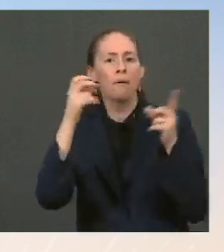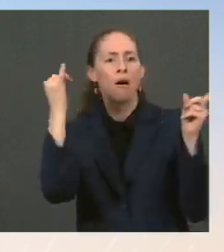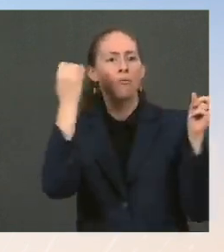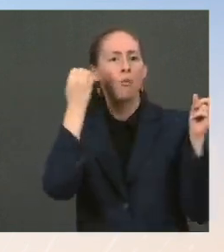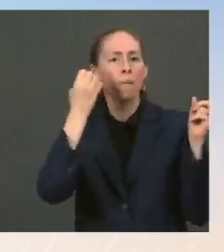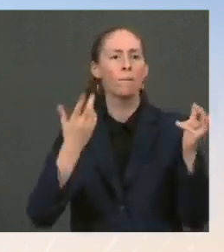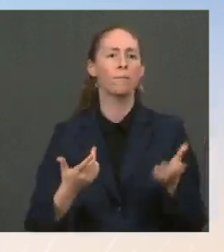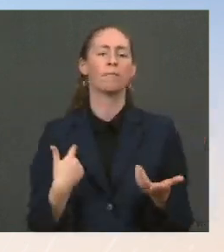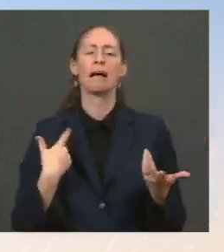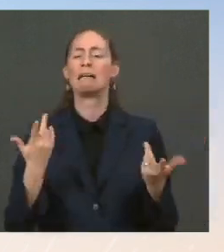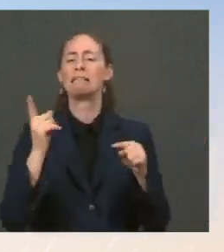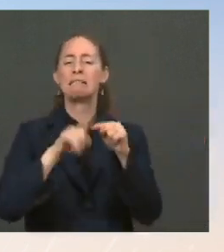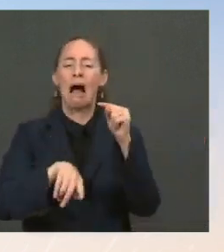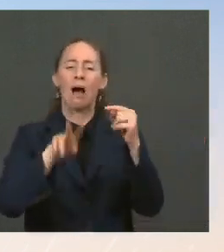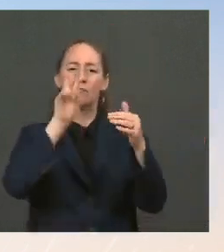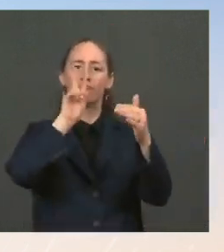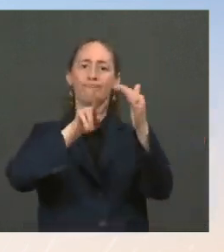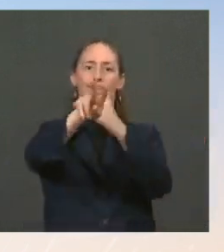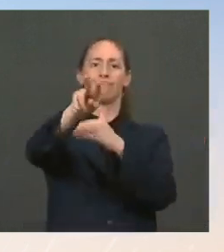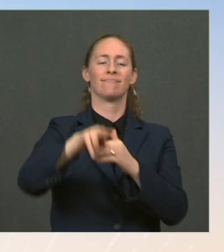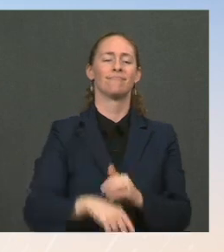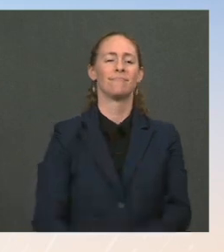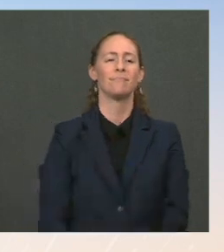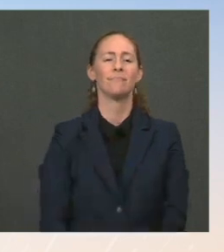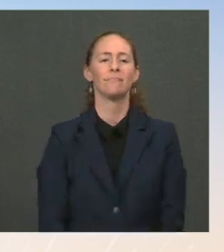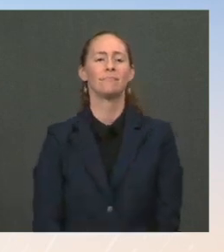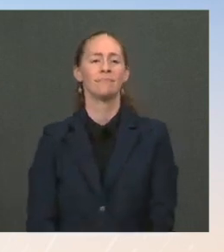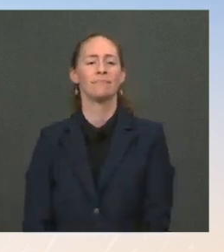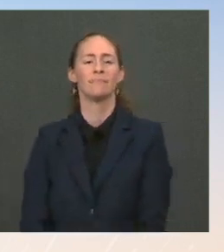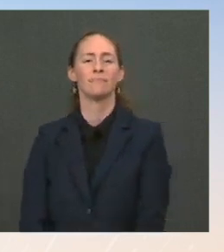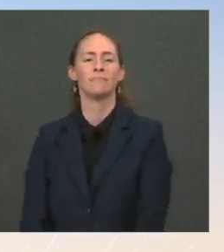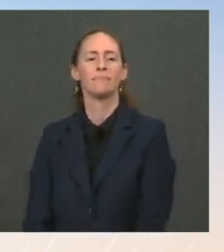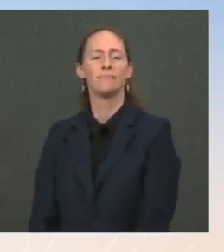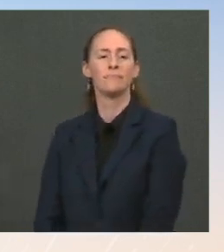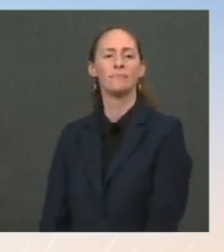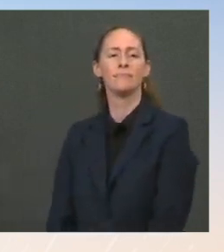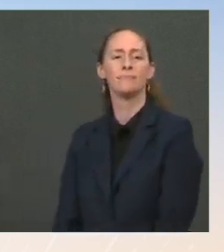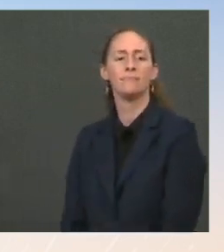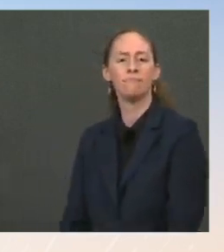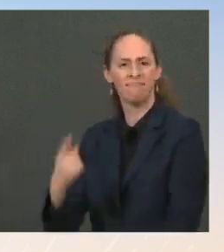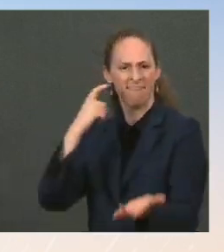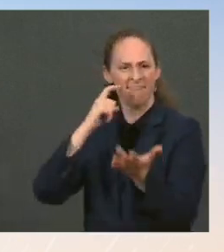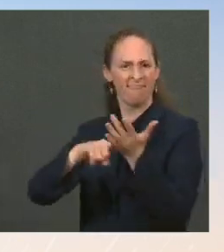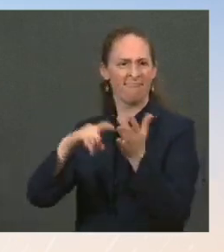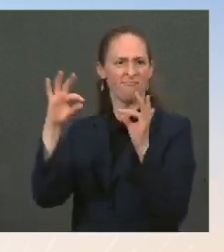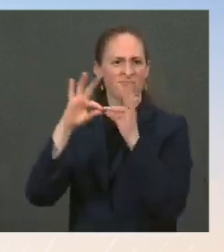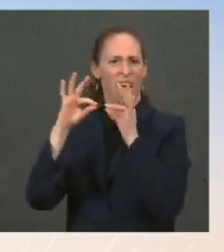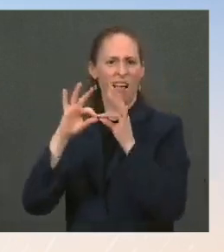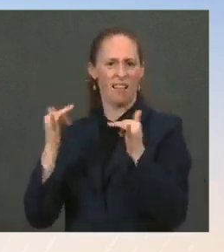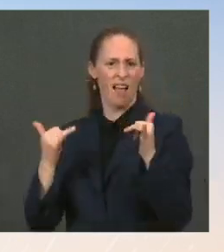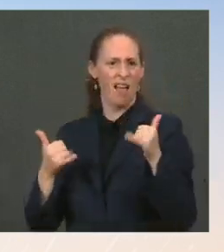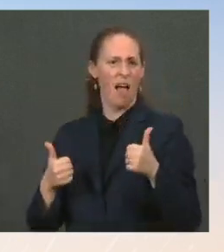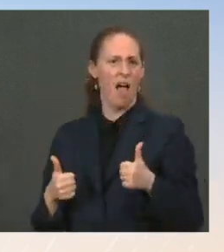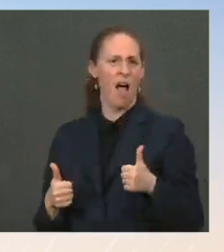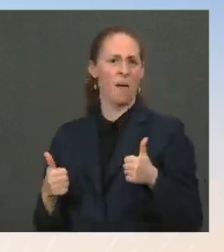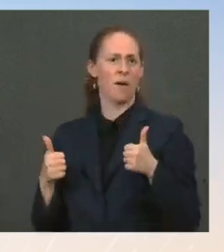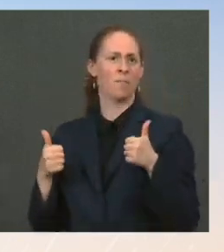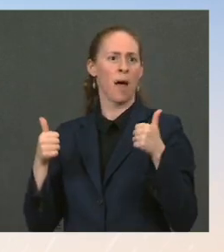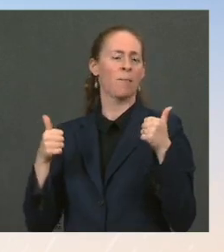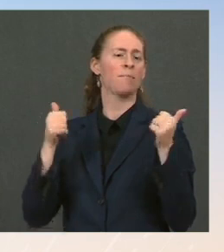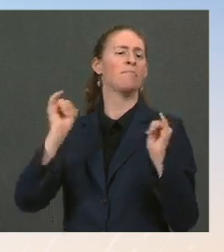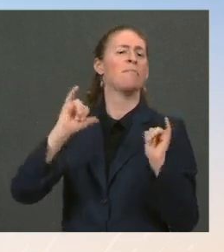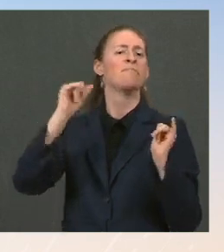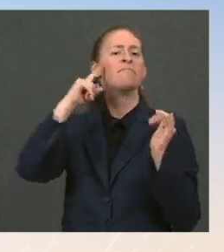this point in time. Broadly say, overall, these are fundamentally price crunches on, you know, non-renewable sources of fuel and heading